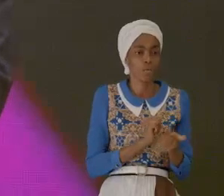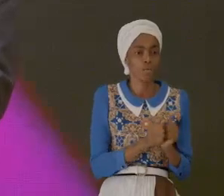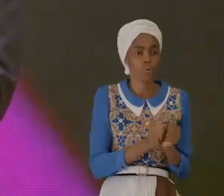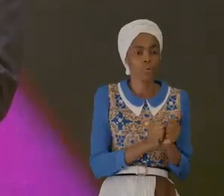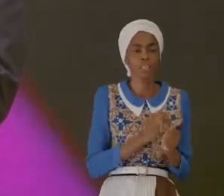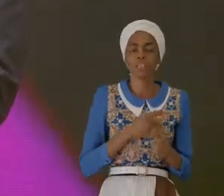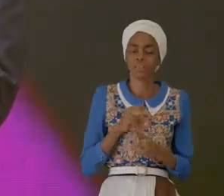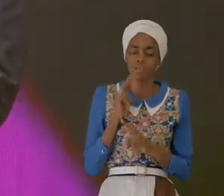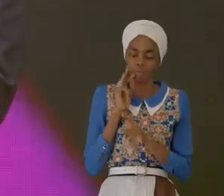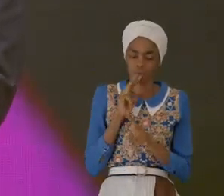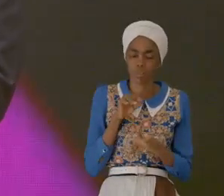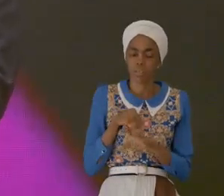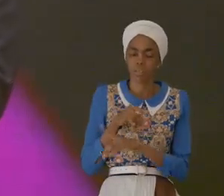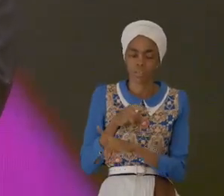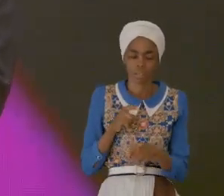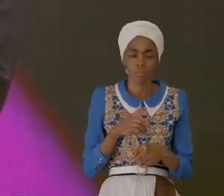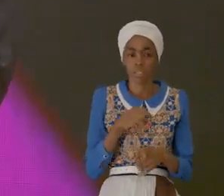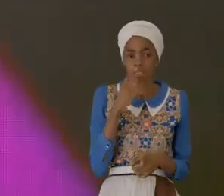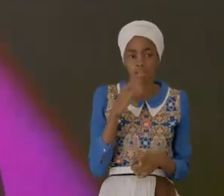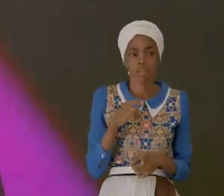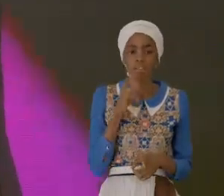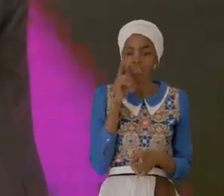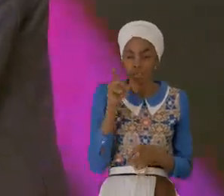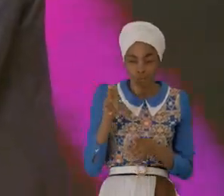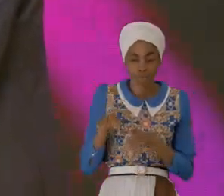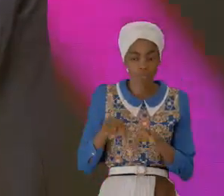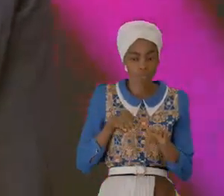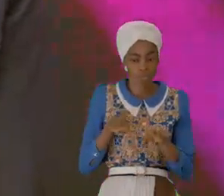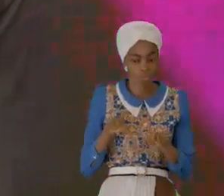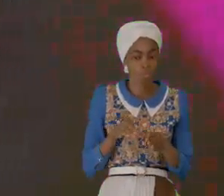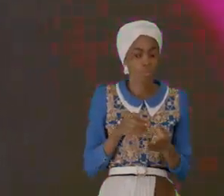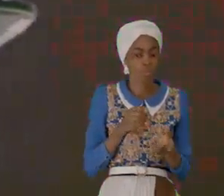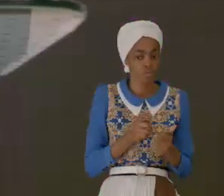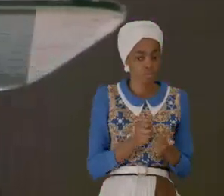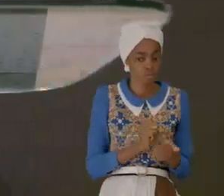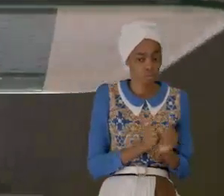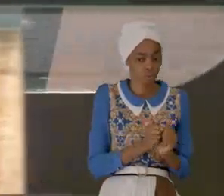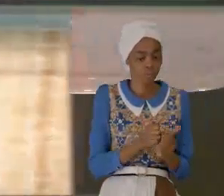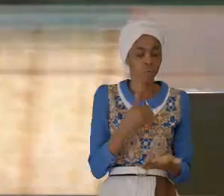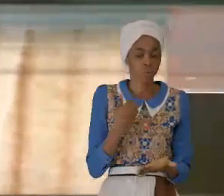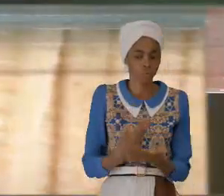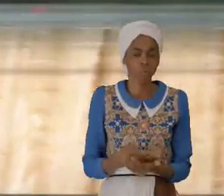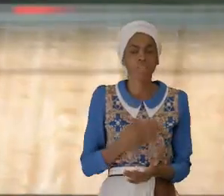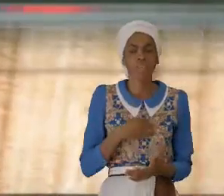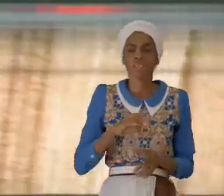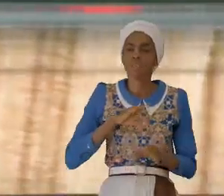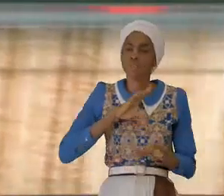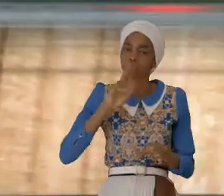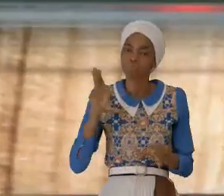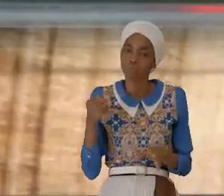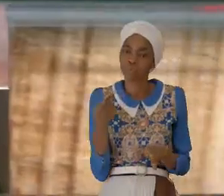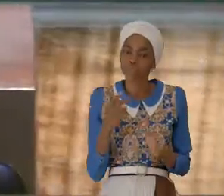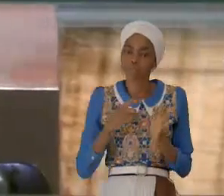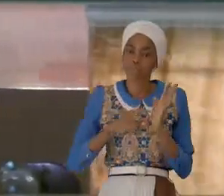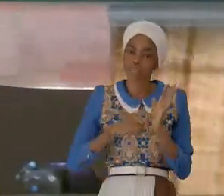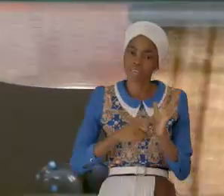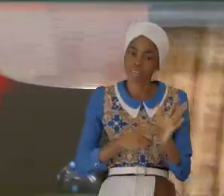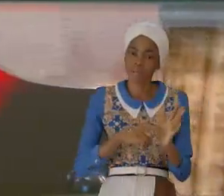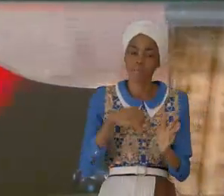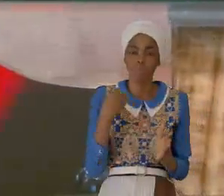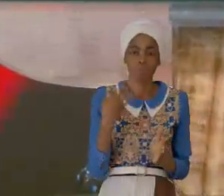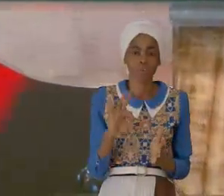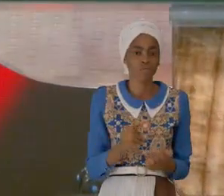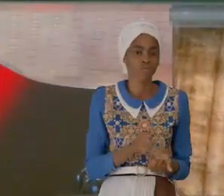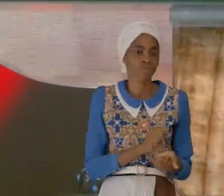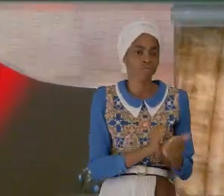said, "Ye did run well." He was making use of the illustration of athletics, of